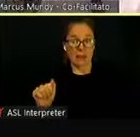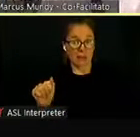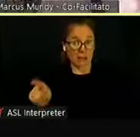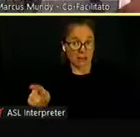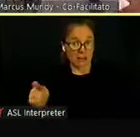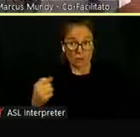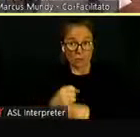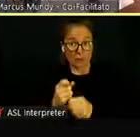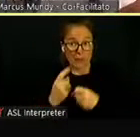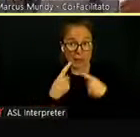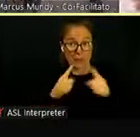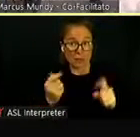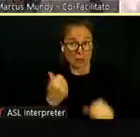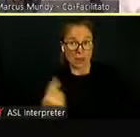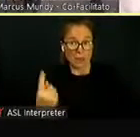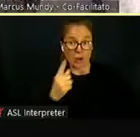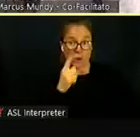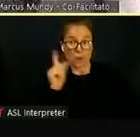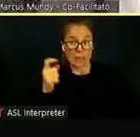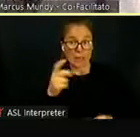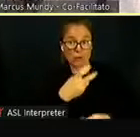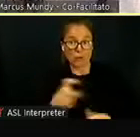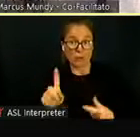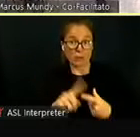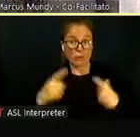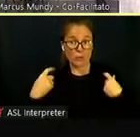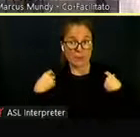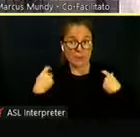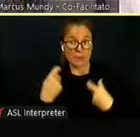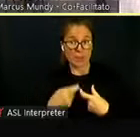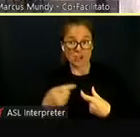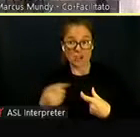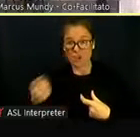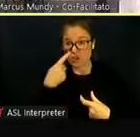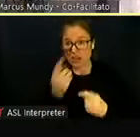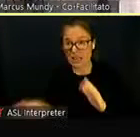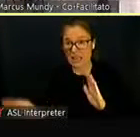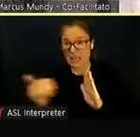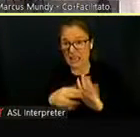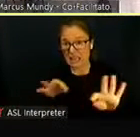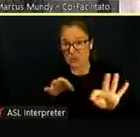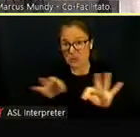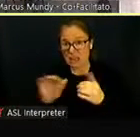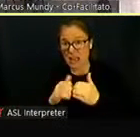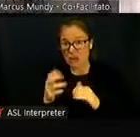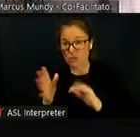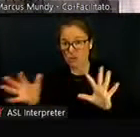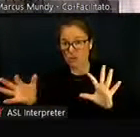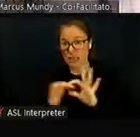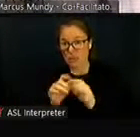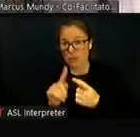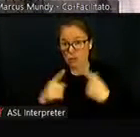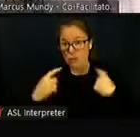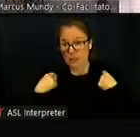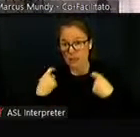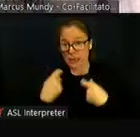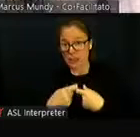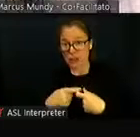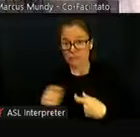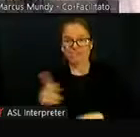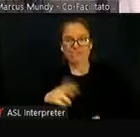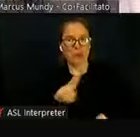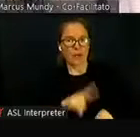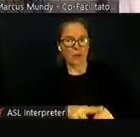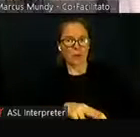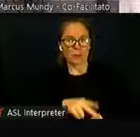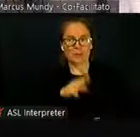came late and needed to go to the Spanish channel, if you could just update us one more time on that before I go forward. Of course.